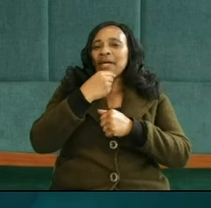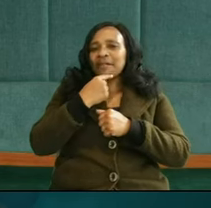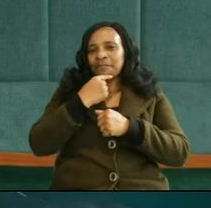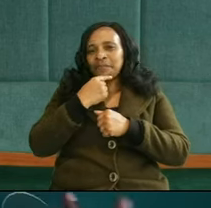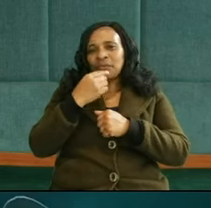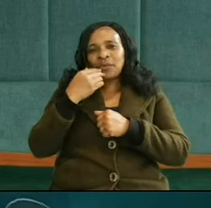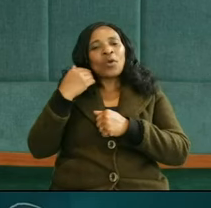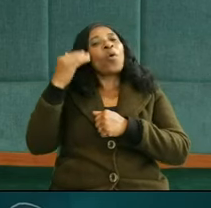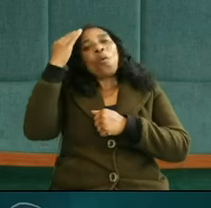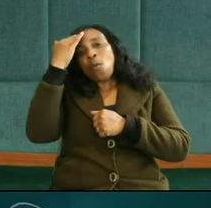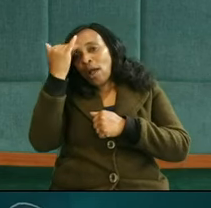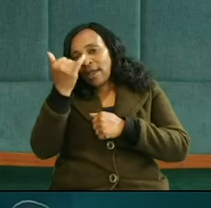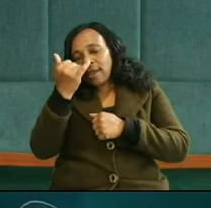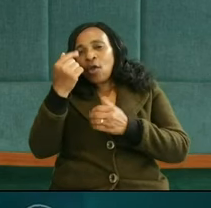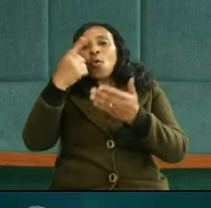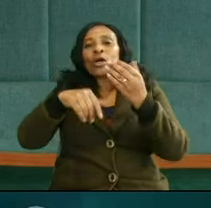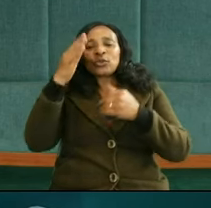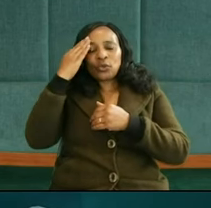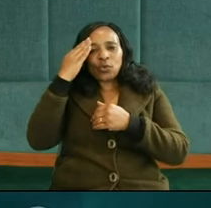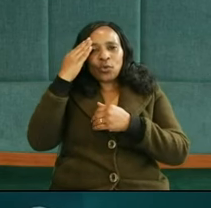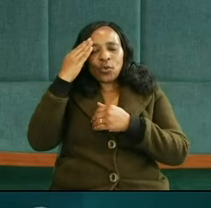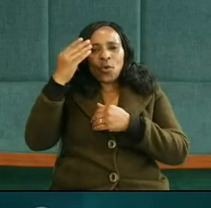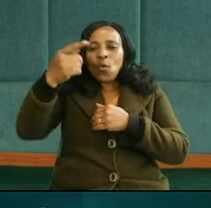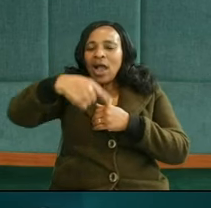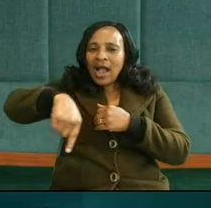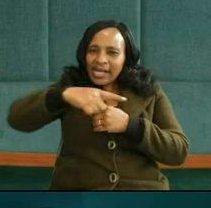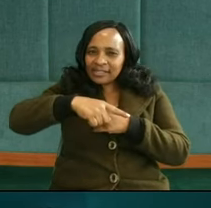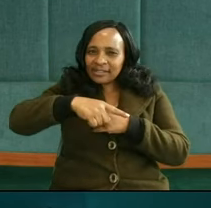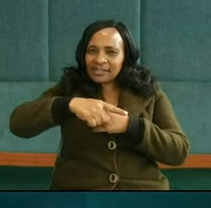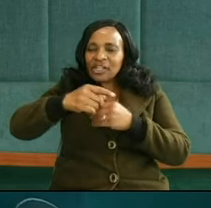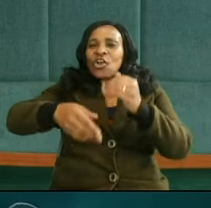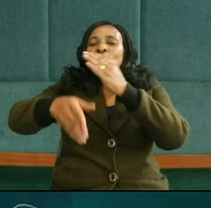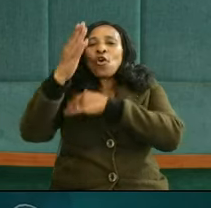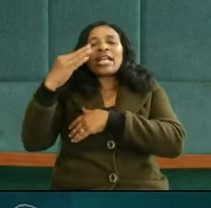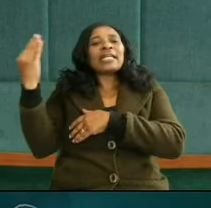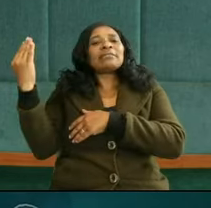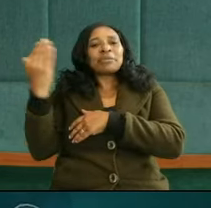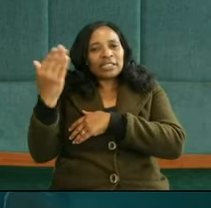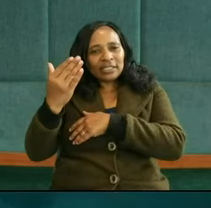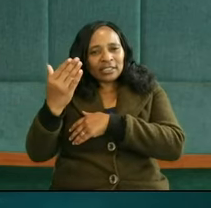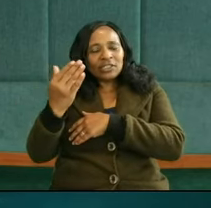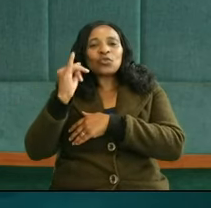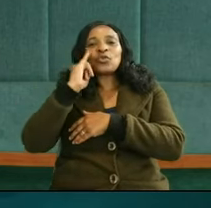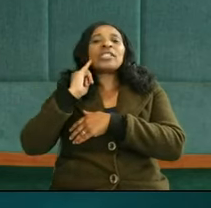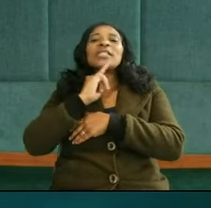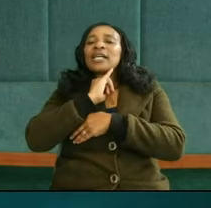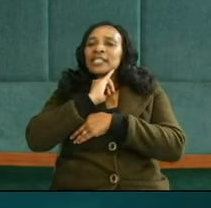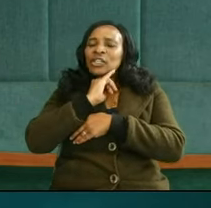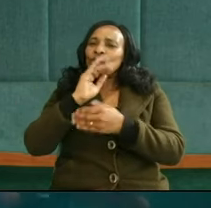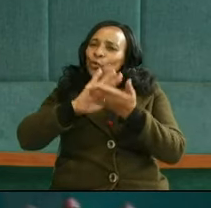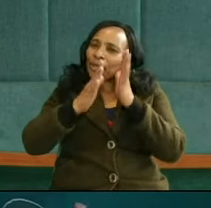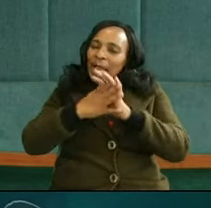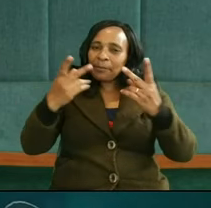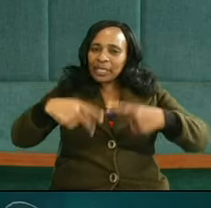Why? Because whereas God had picked on Israel to be the people he will